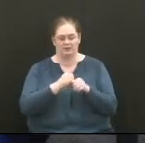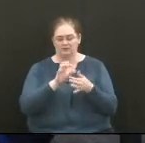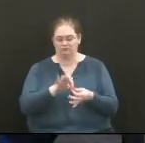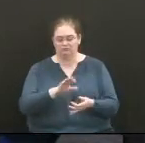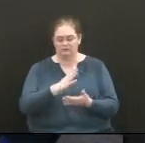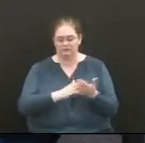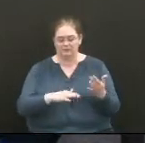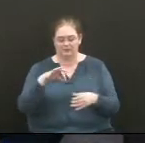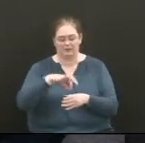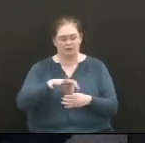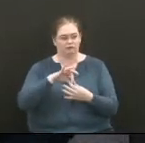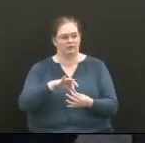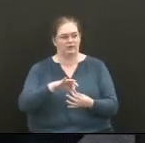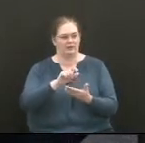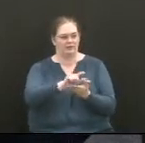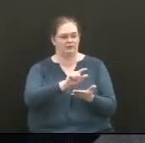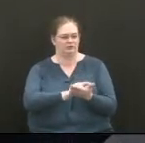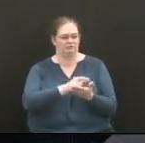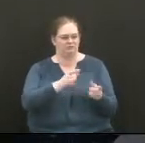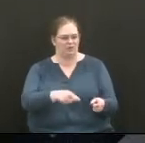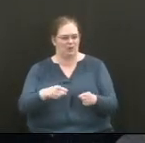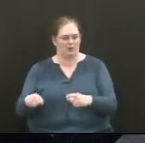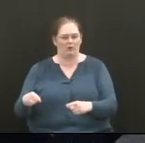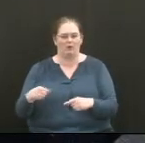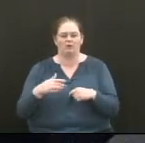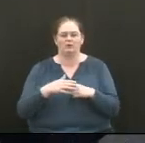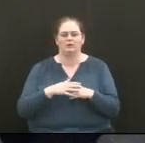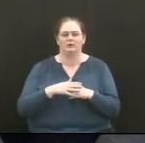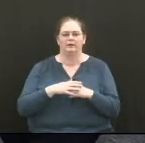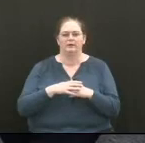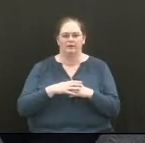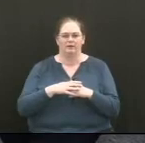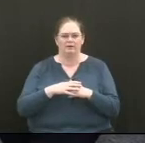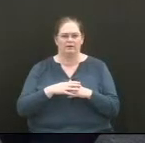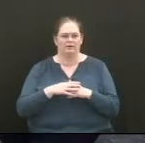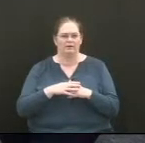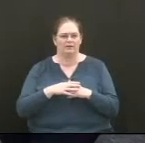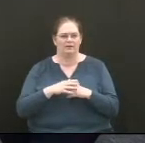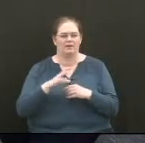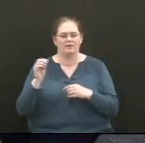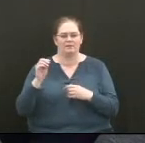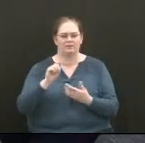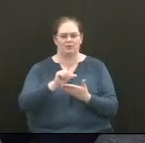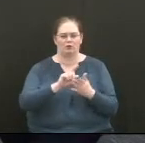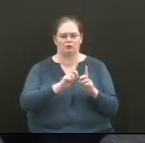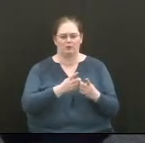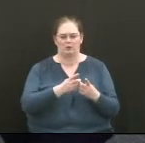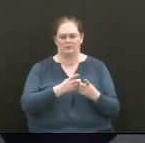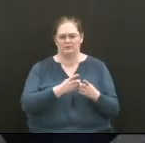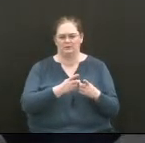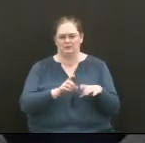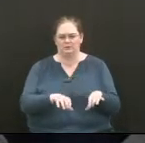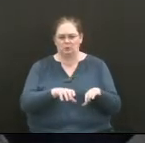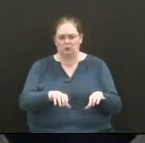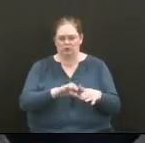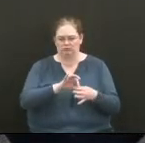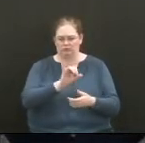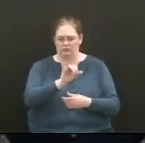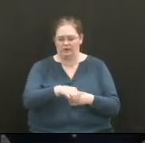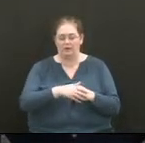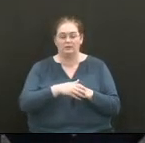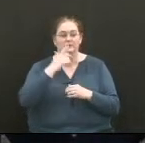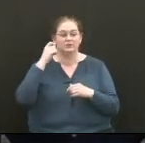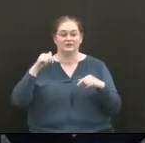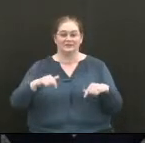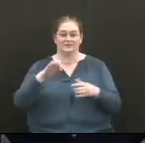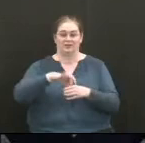of the election-related litigation that's been going on and the law department's work in that area. Because this